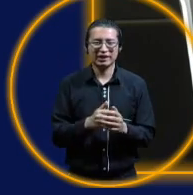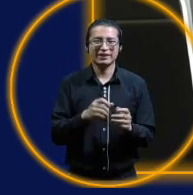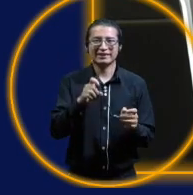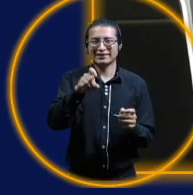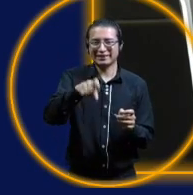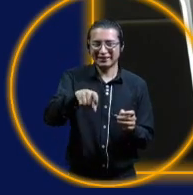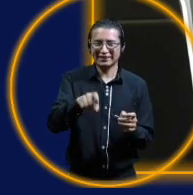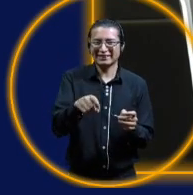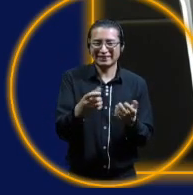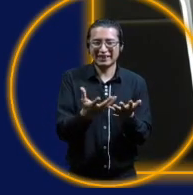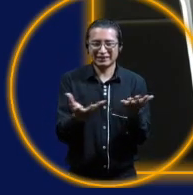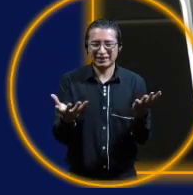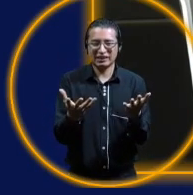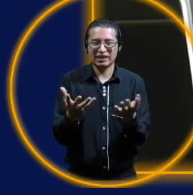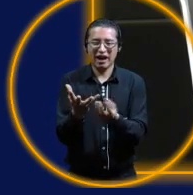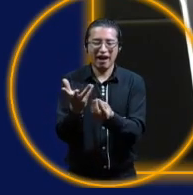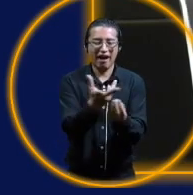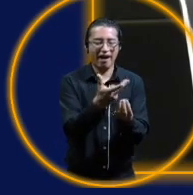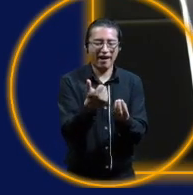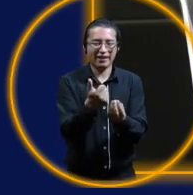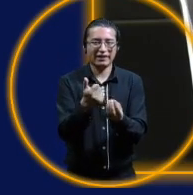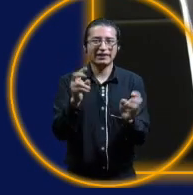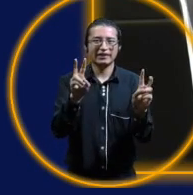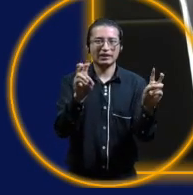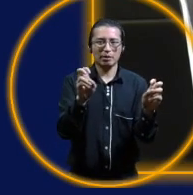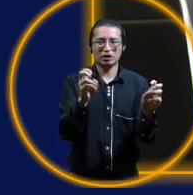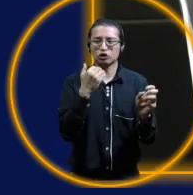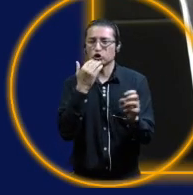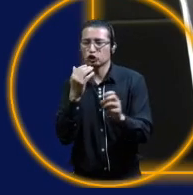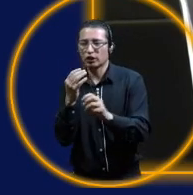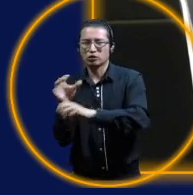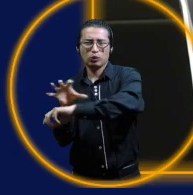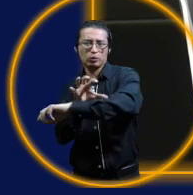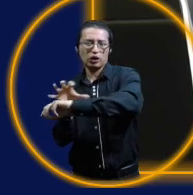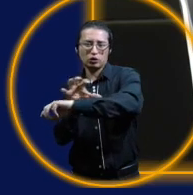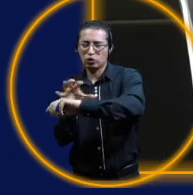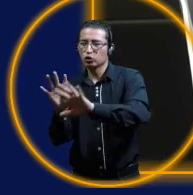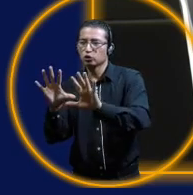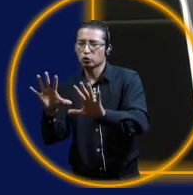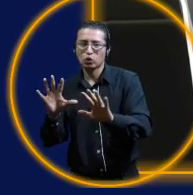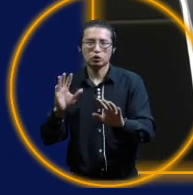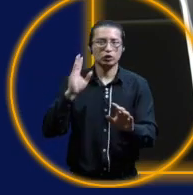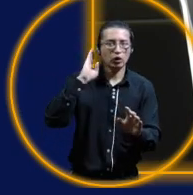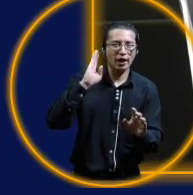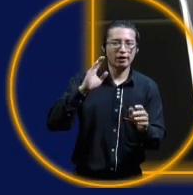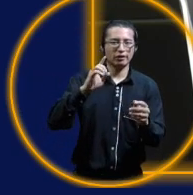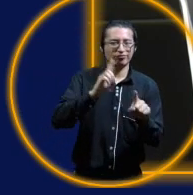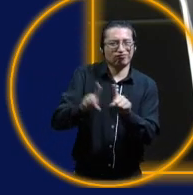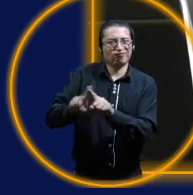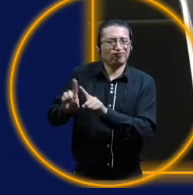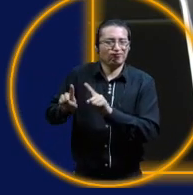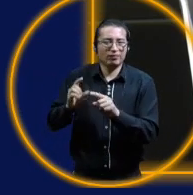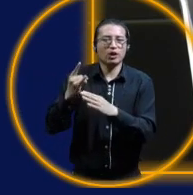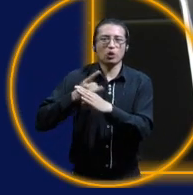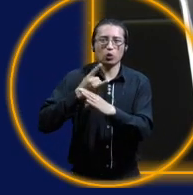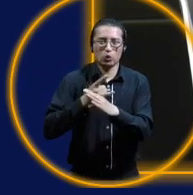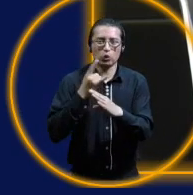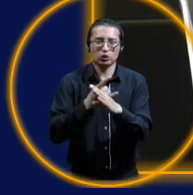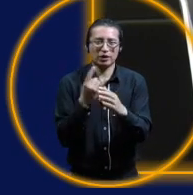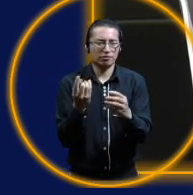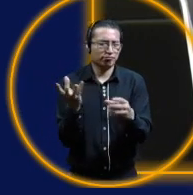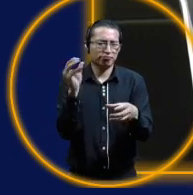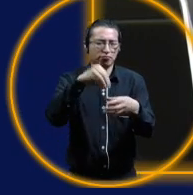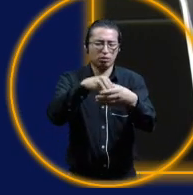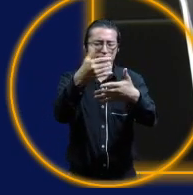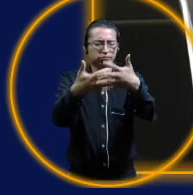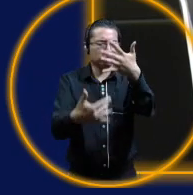arts to machine learning specifically. And it's got all kinds of implications. But